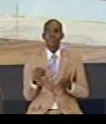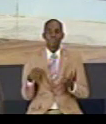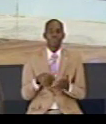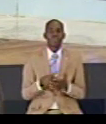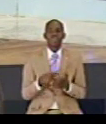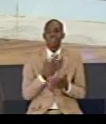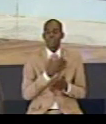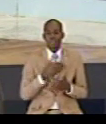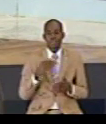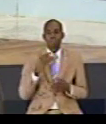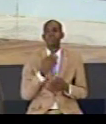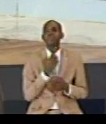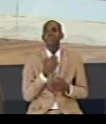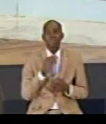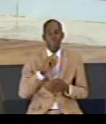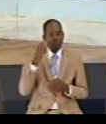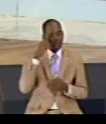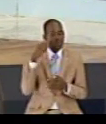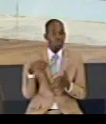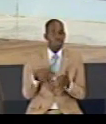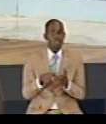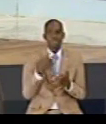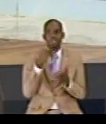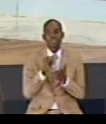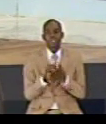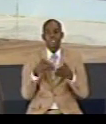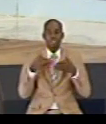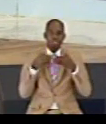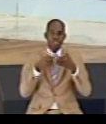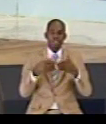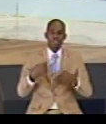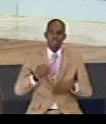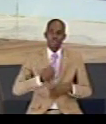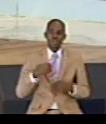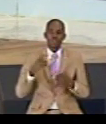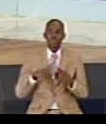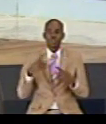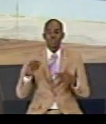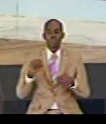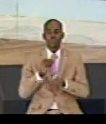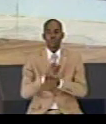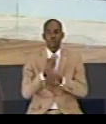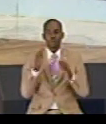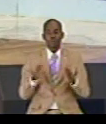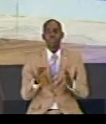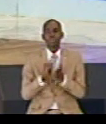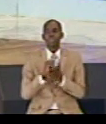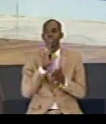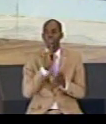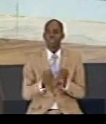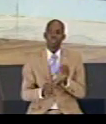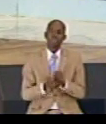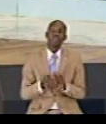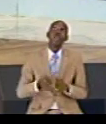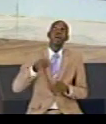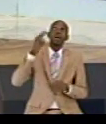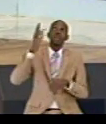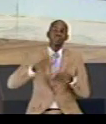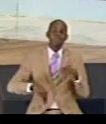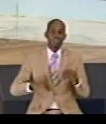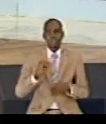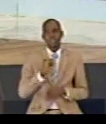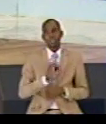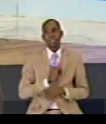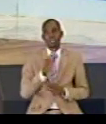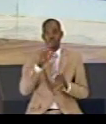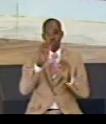panting after God. Lead me to the rock that is higher than I. If you could say that in your heart, that